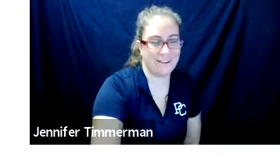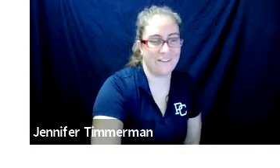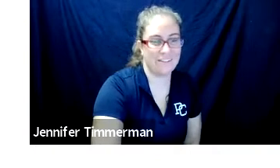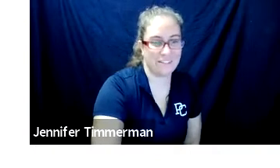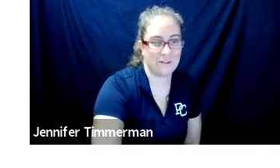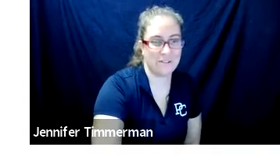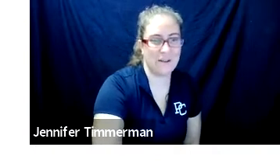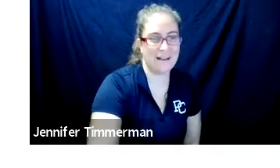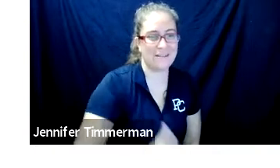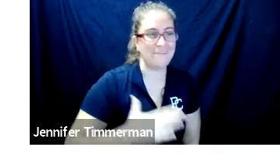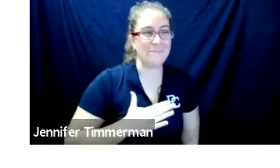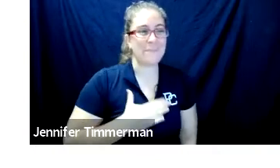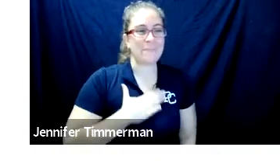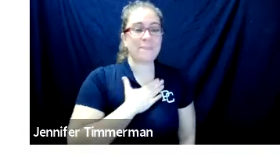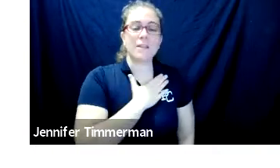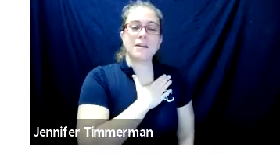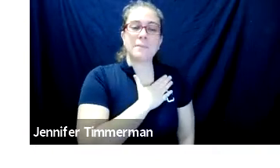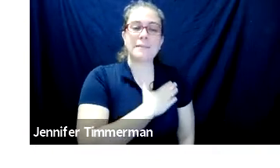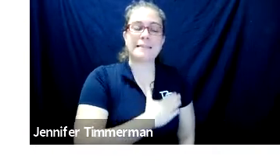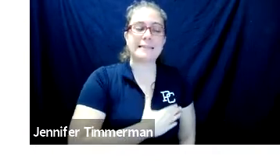Good. Great facial expression, Bob.